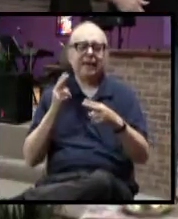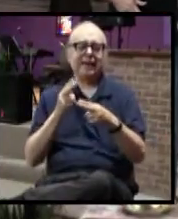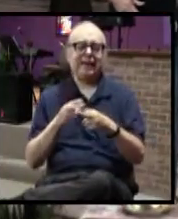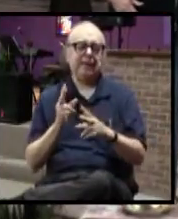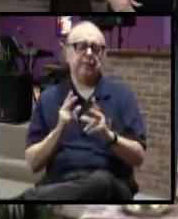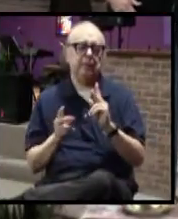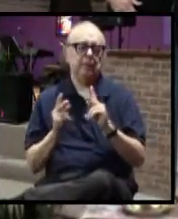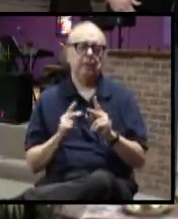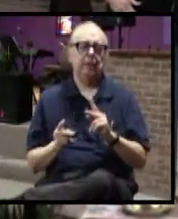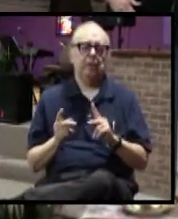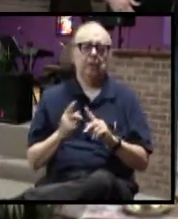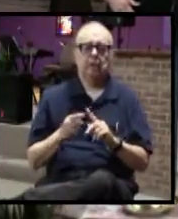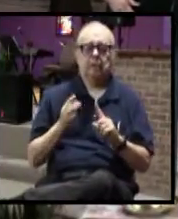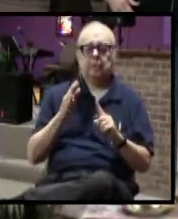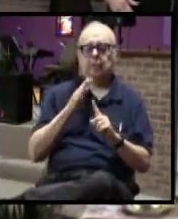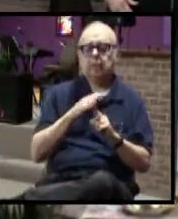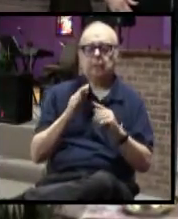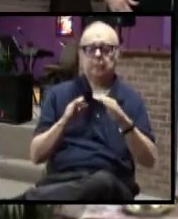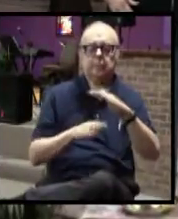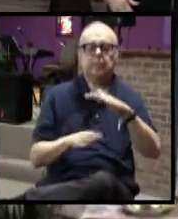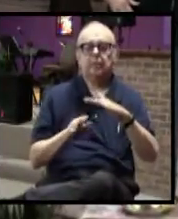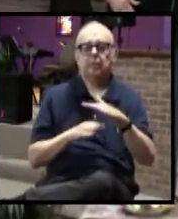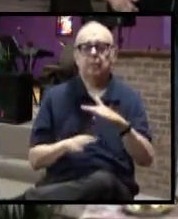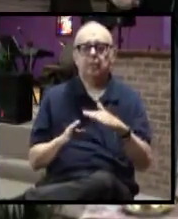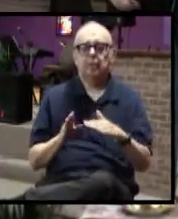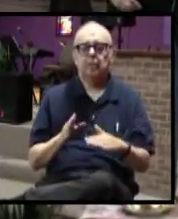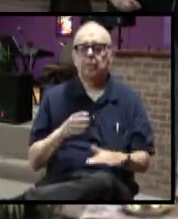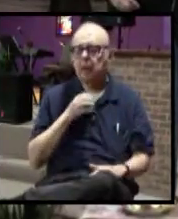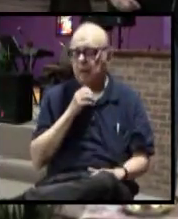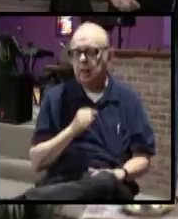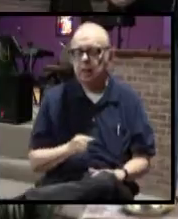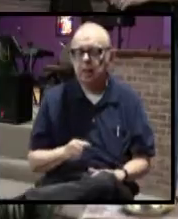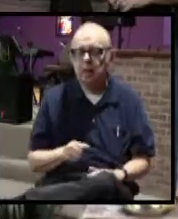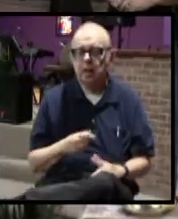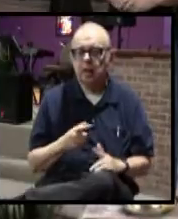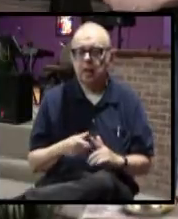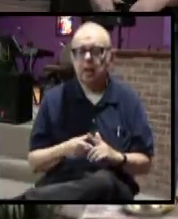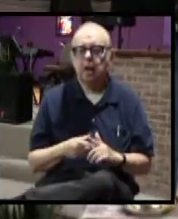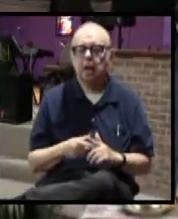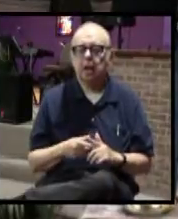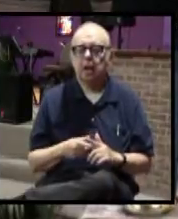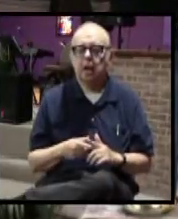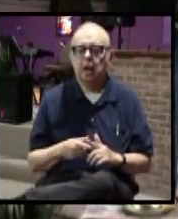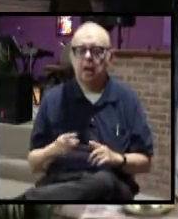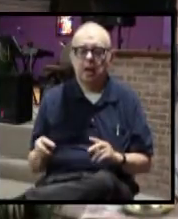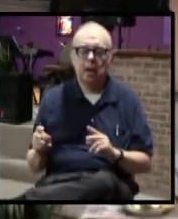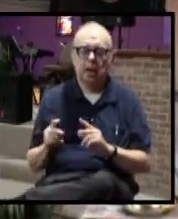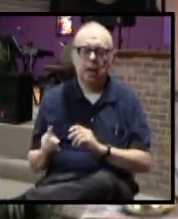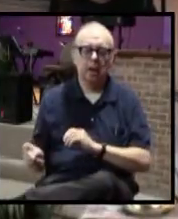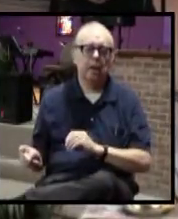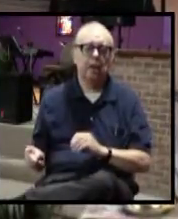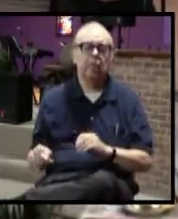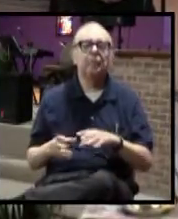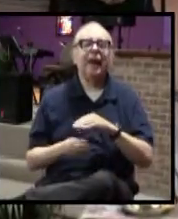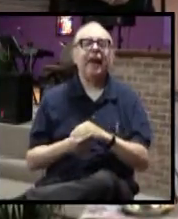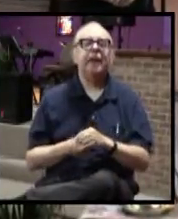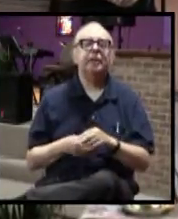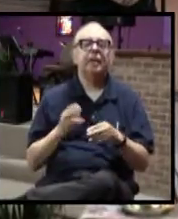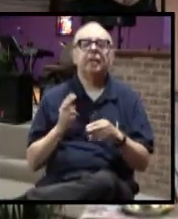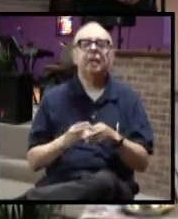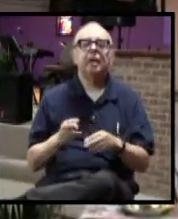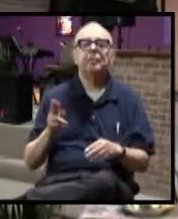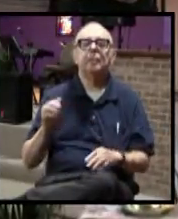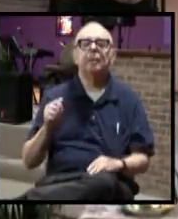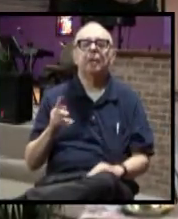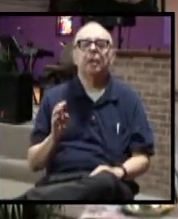And they would start naming them from the top to the bottom by age. And then on there, they would put down